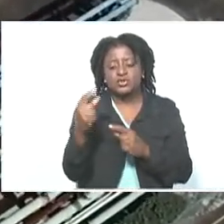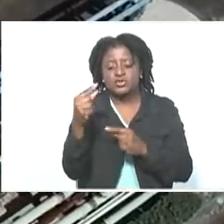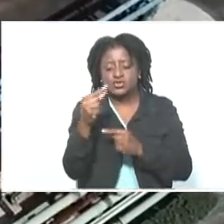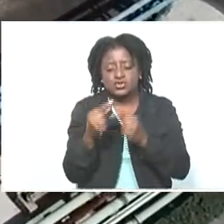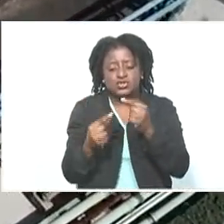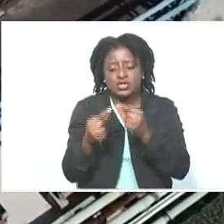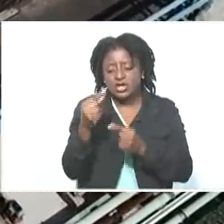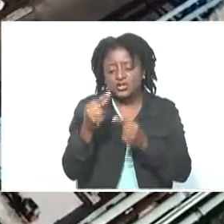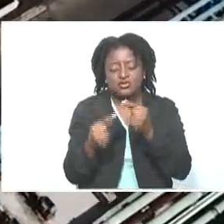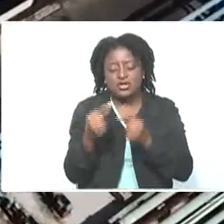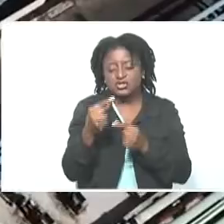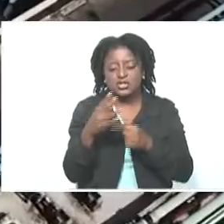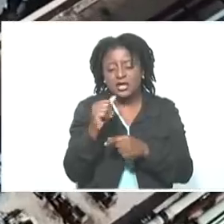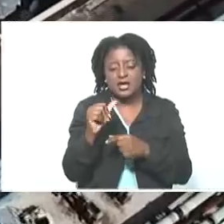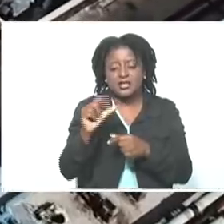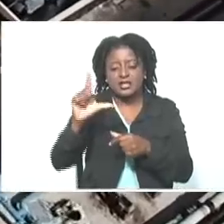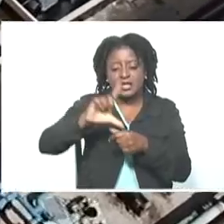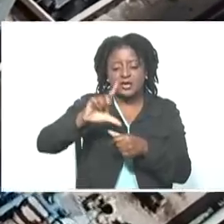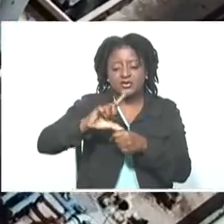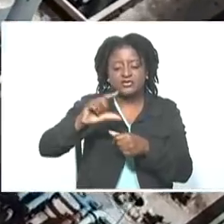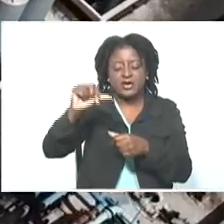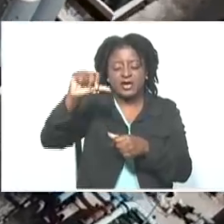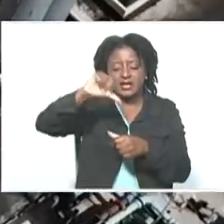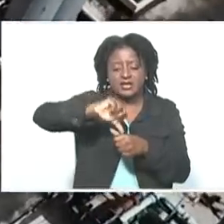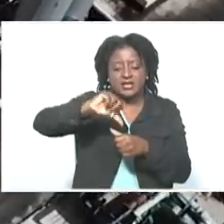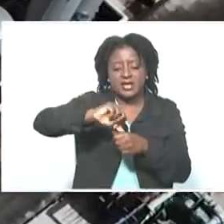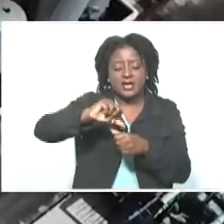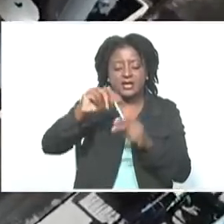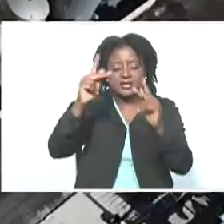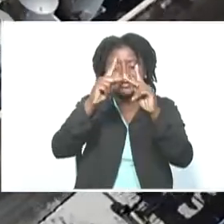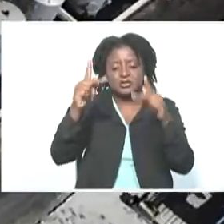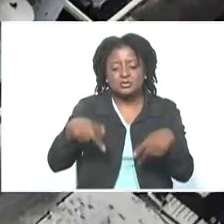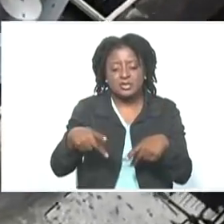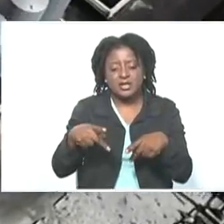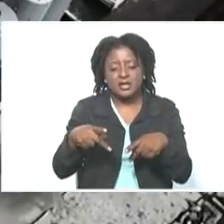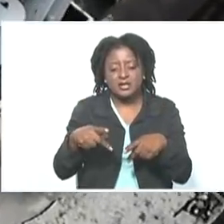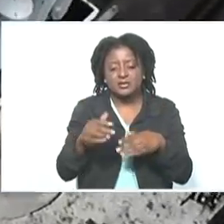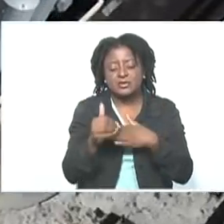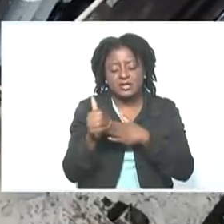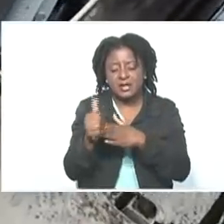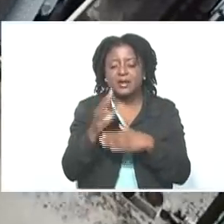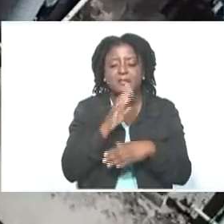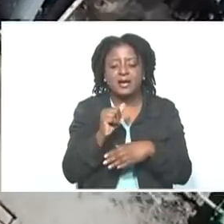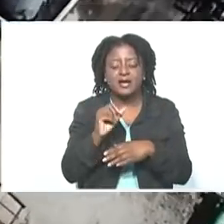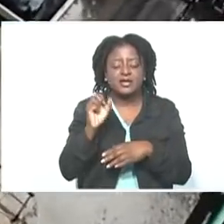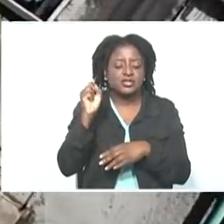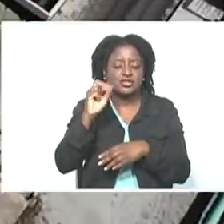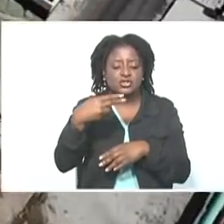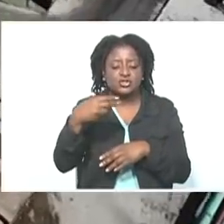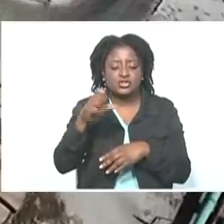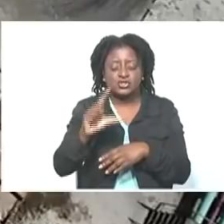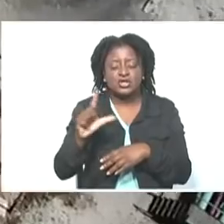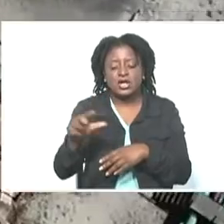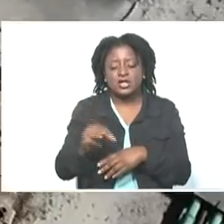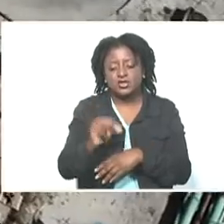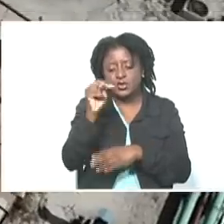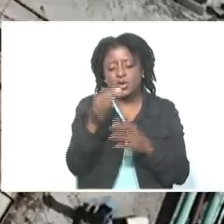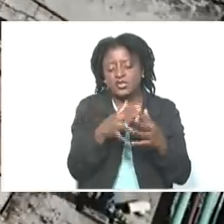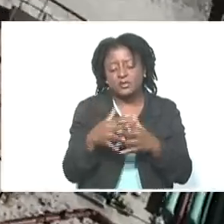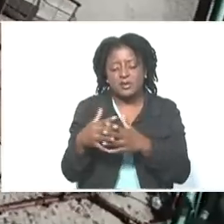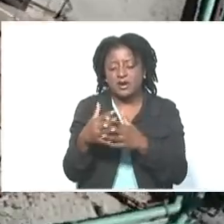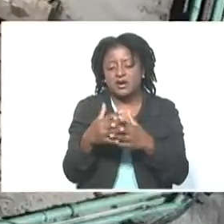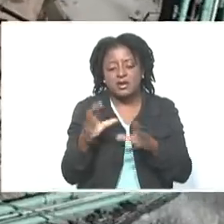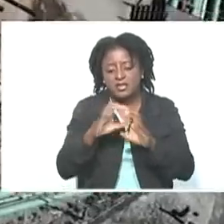The new facility will be constructed at Clifton Pier by Shell North America LNG and its affiliates. The company won the bid